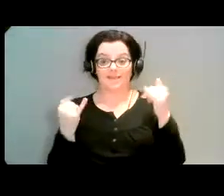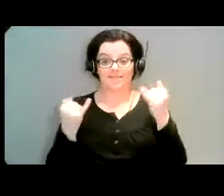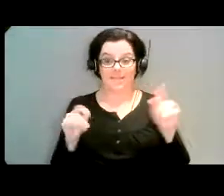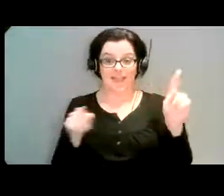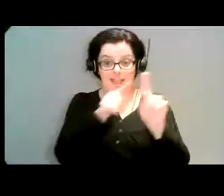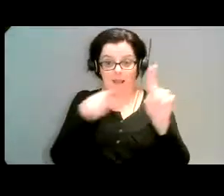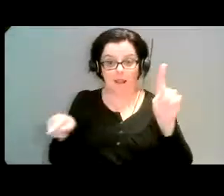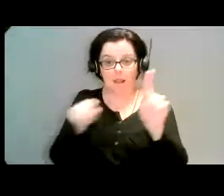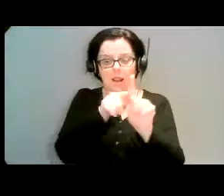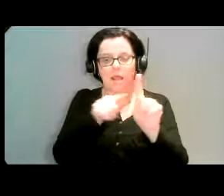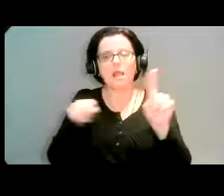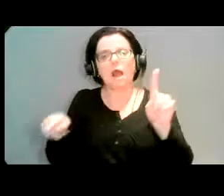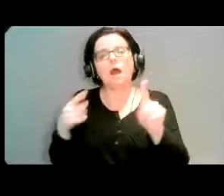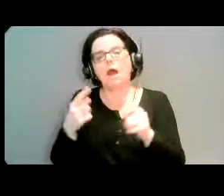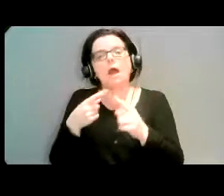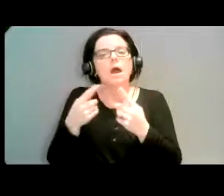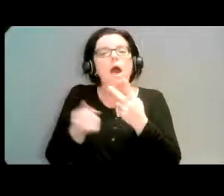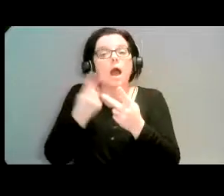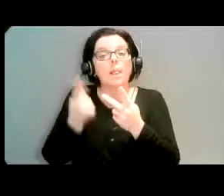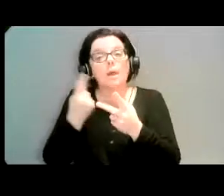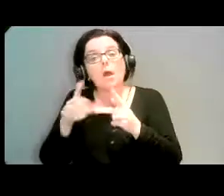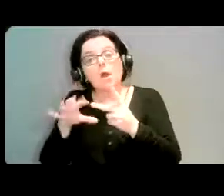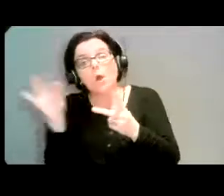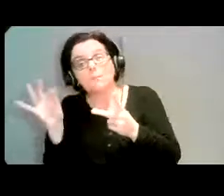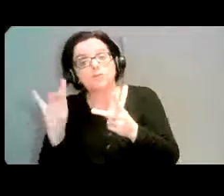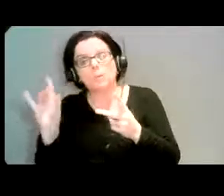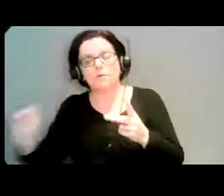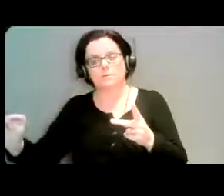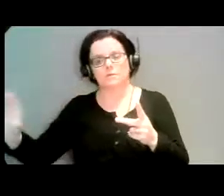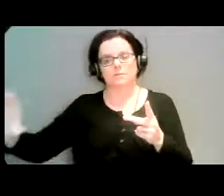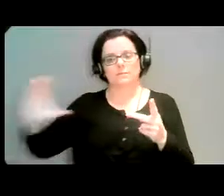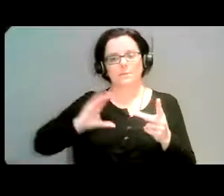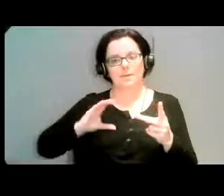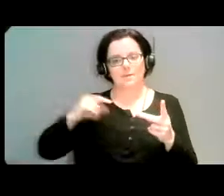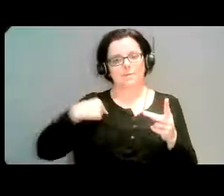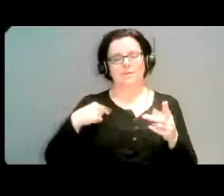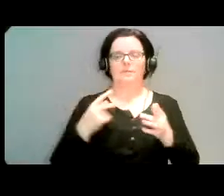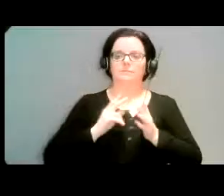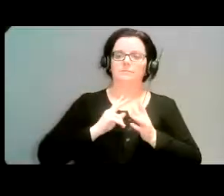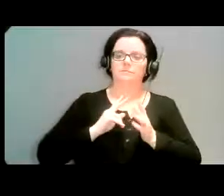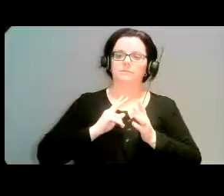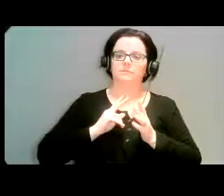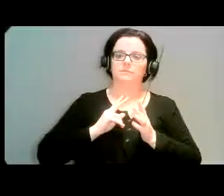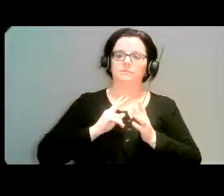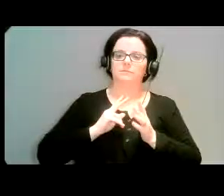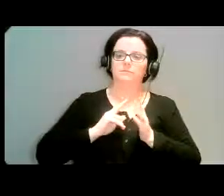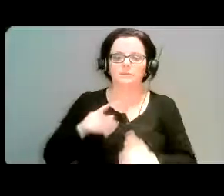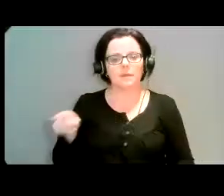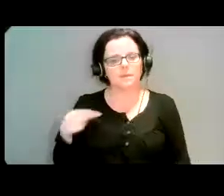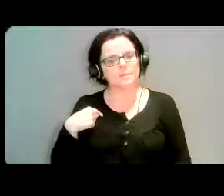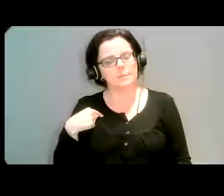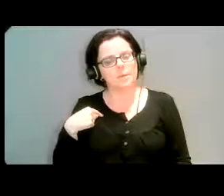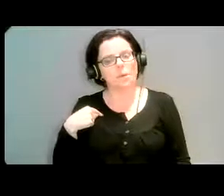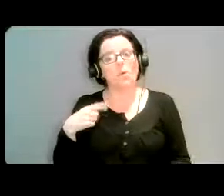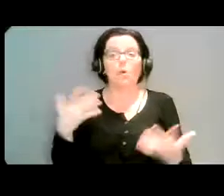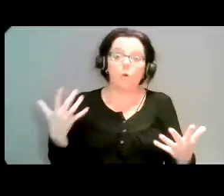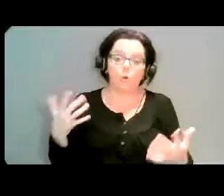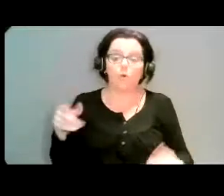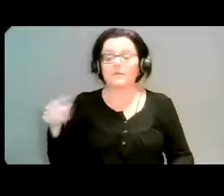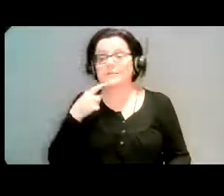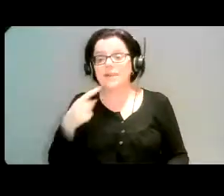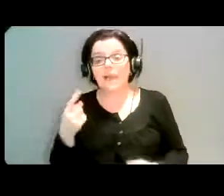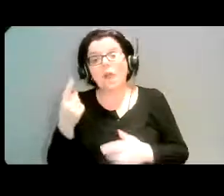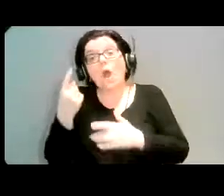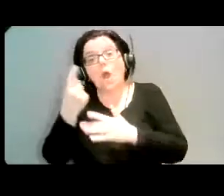do it all yourself. Or they say, we only can support you by